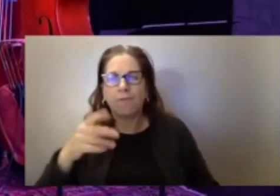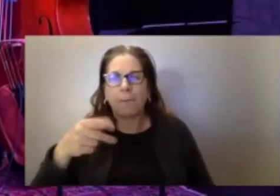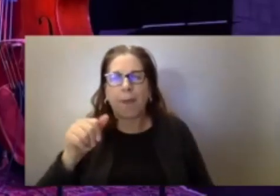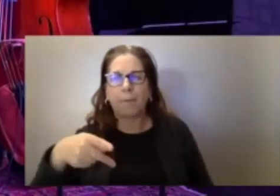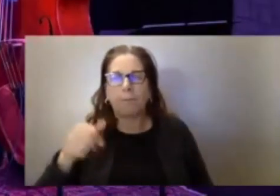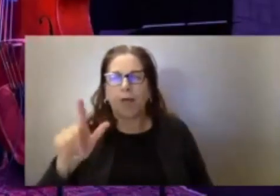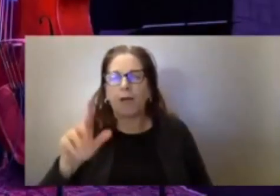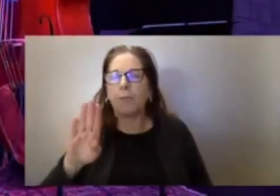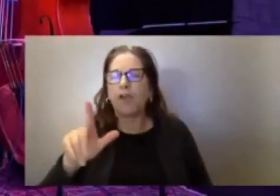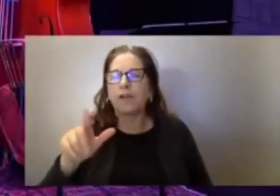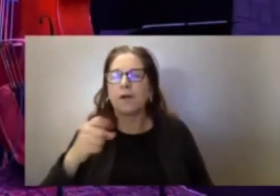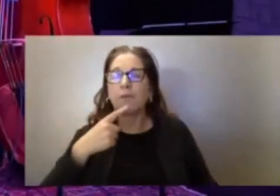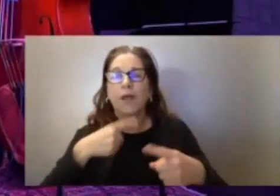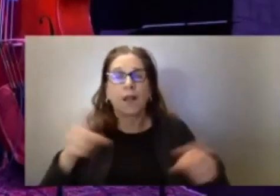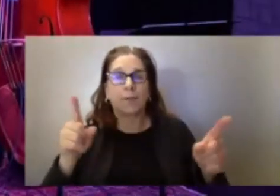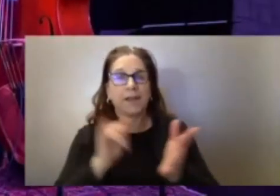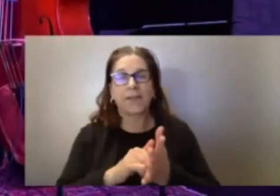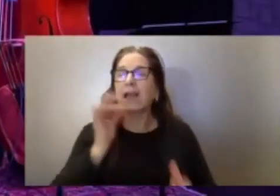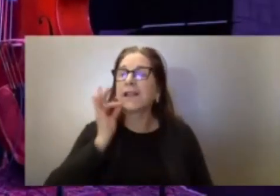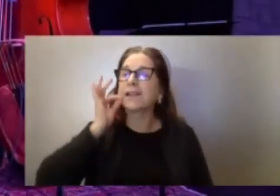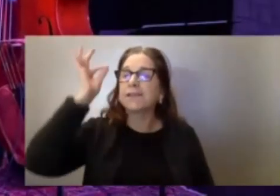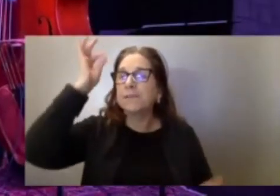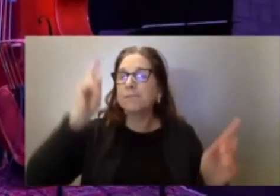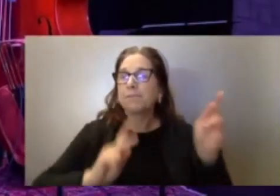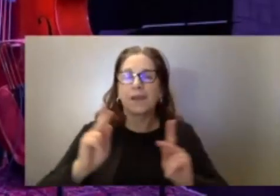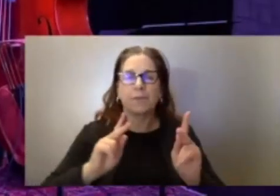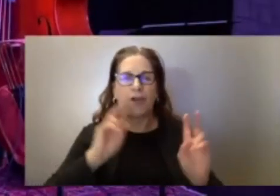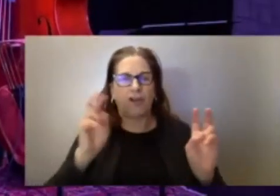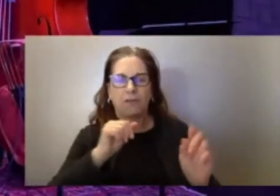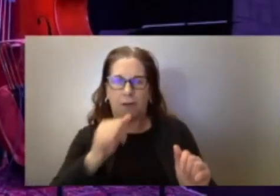indigenous peoples as non-humans